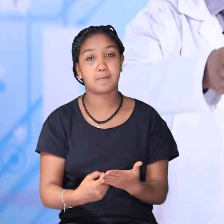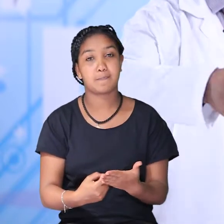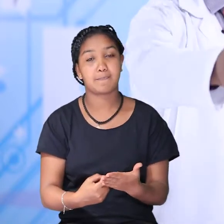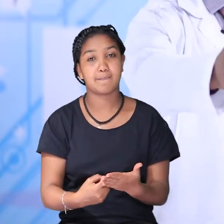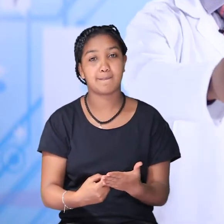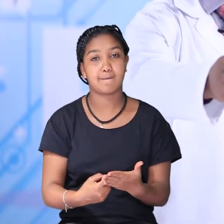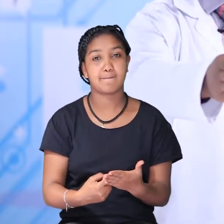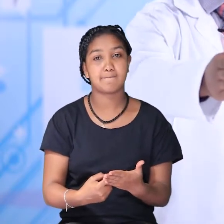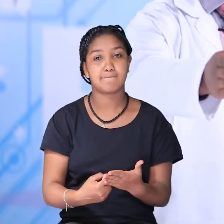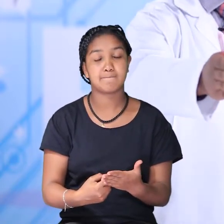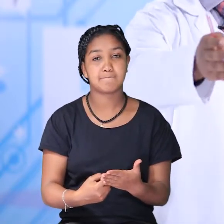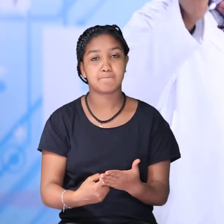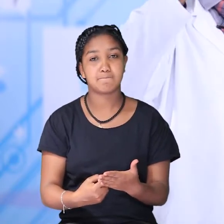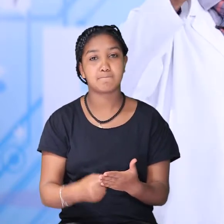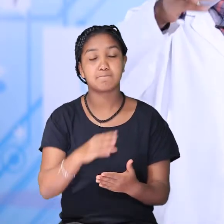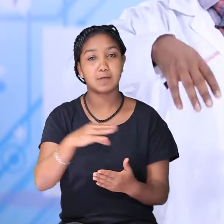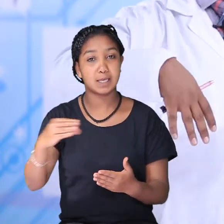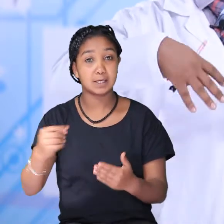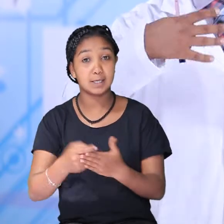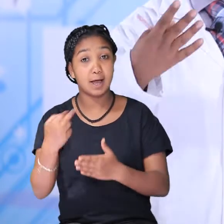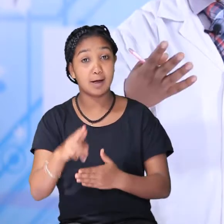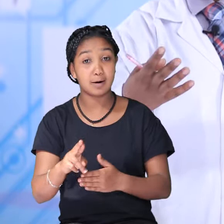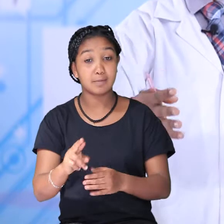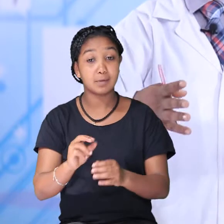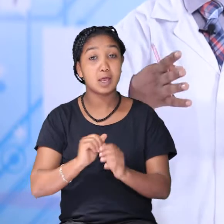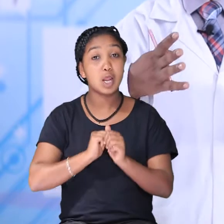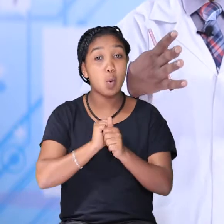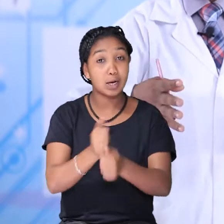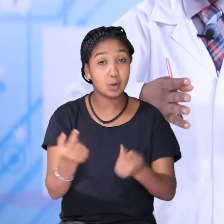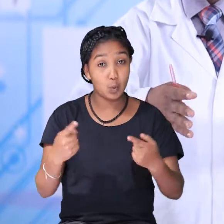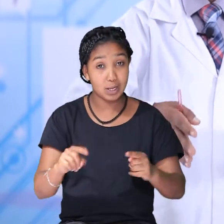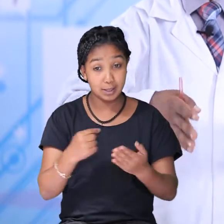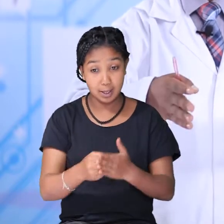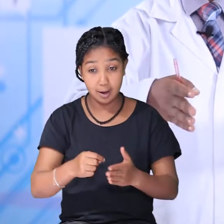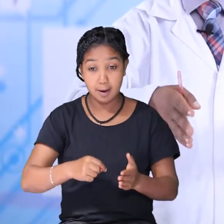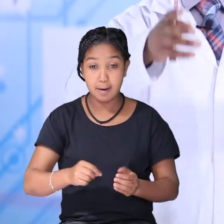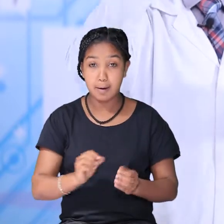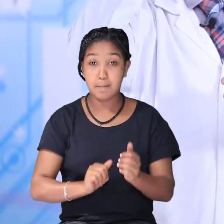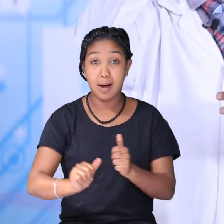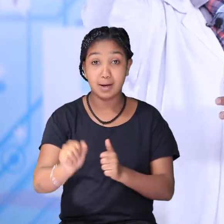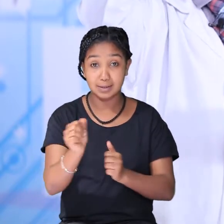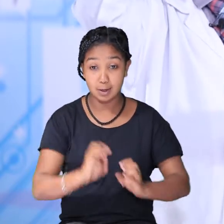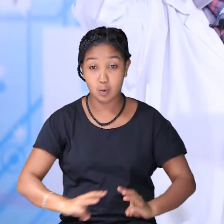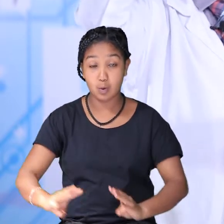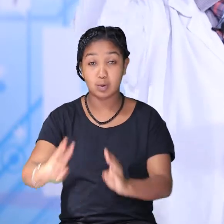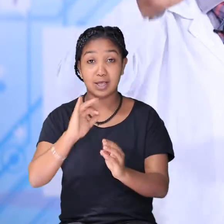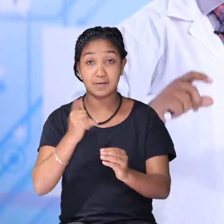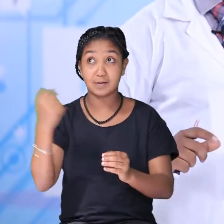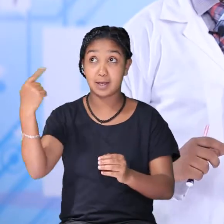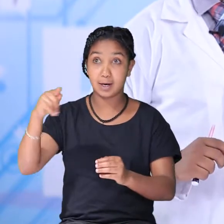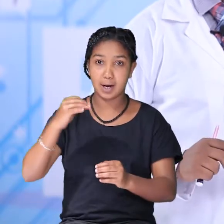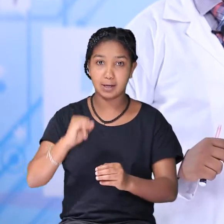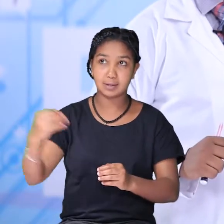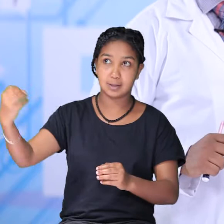pass or cross the road, and they are rewarded when they pass the road if the green